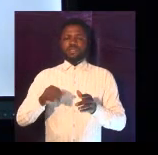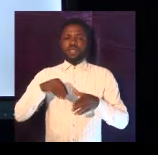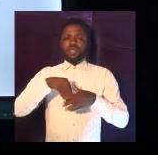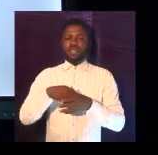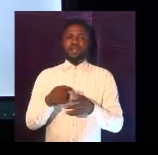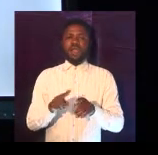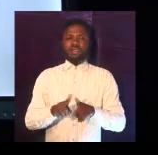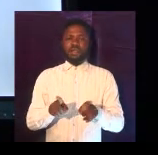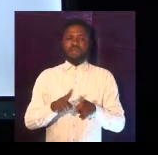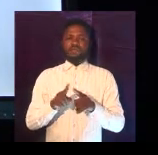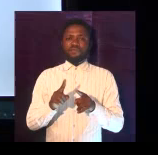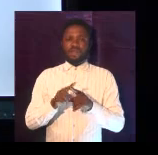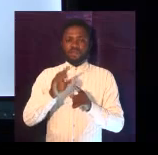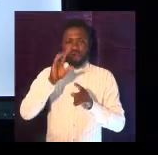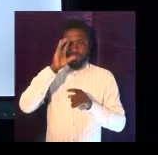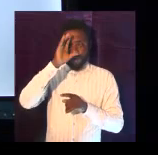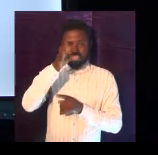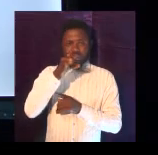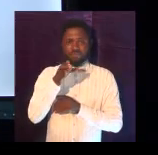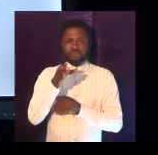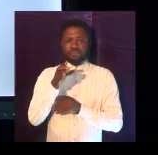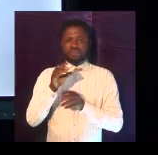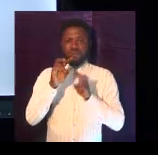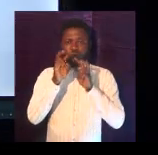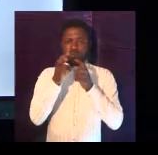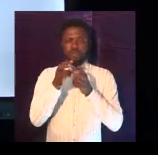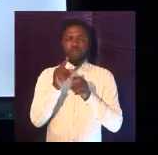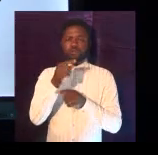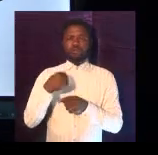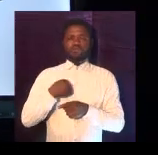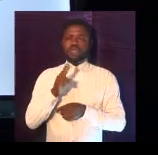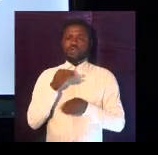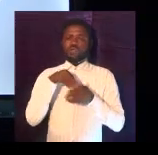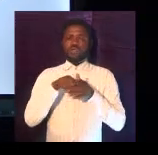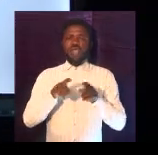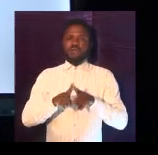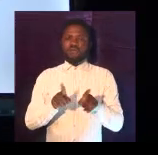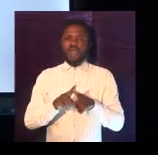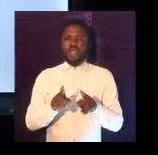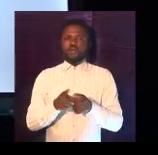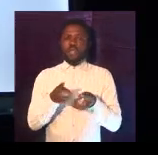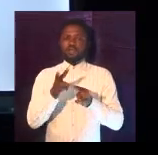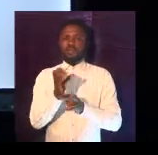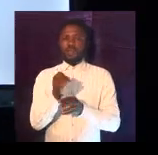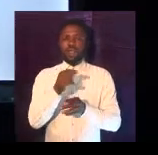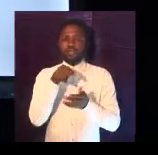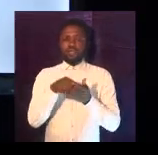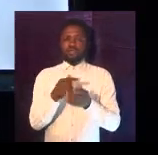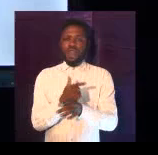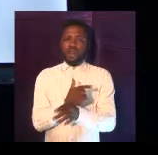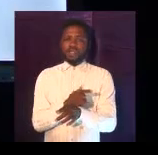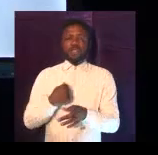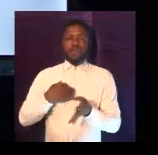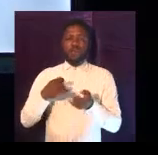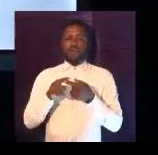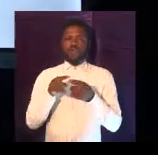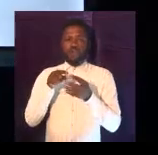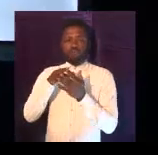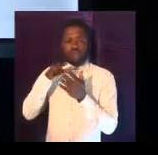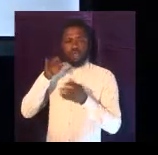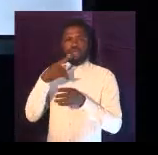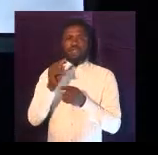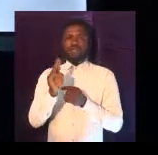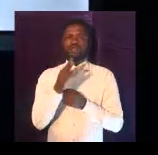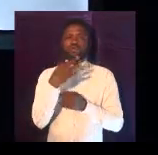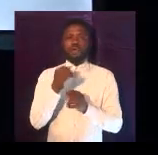different meanings in different contexts. You use it in various ways. But for this lesson, we